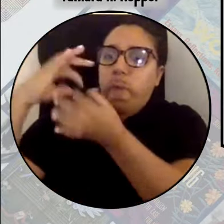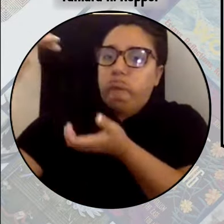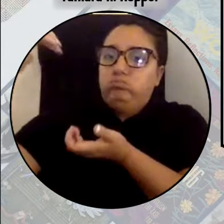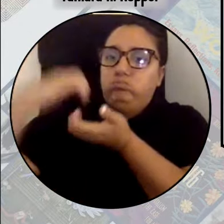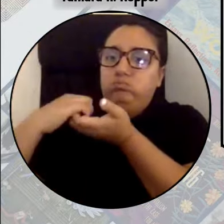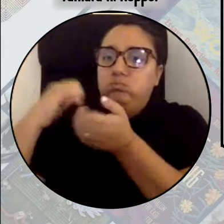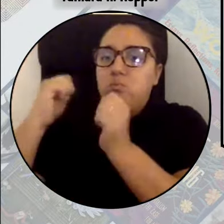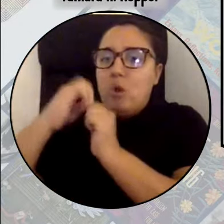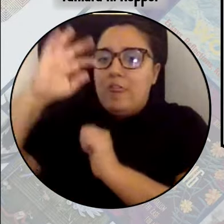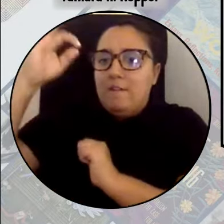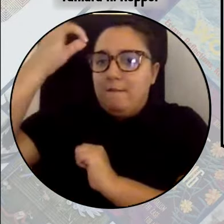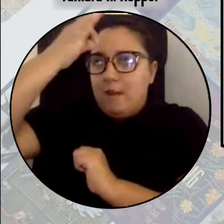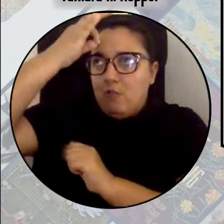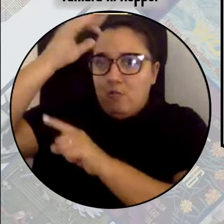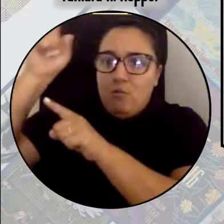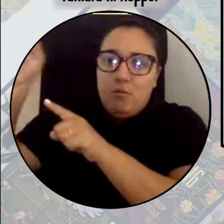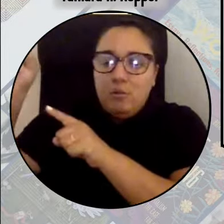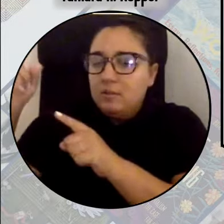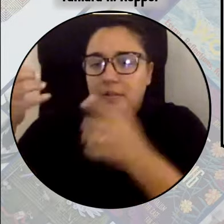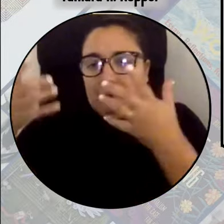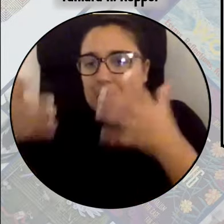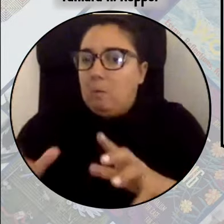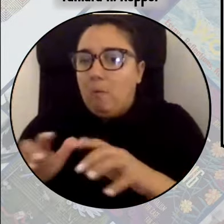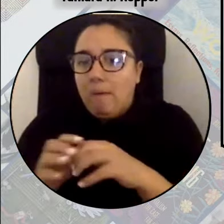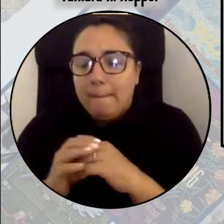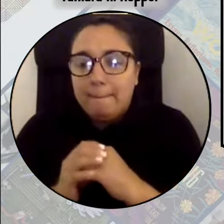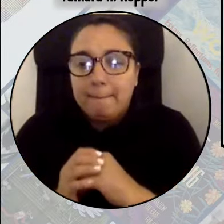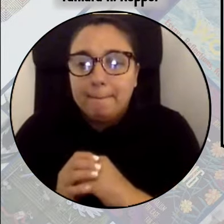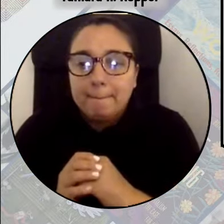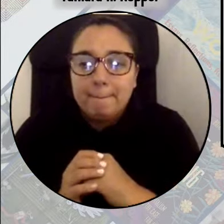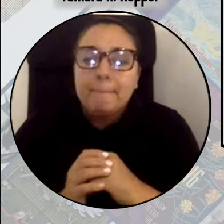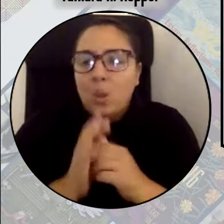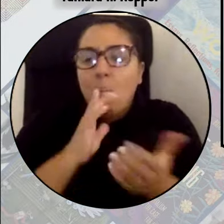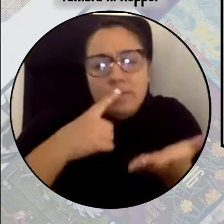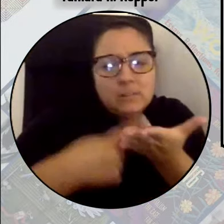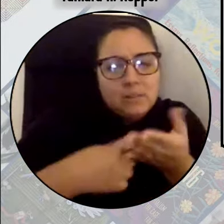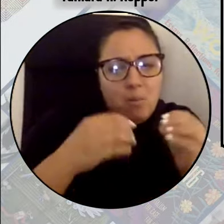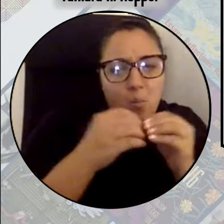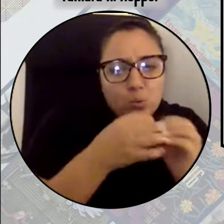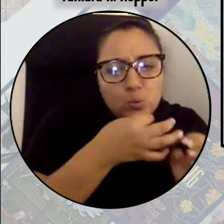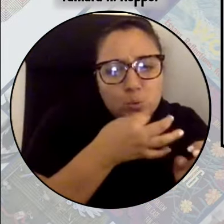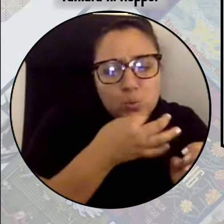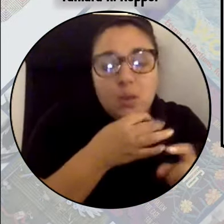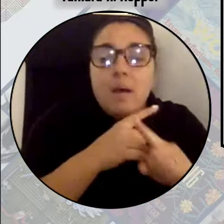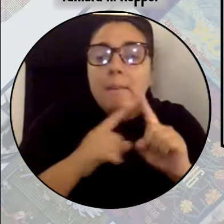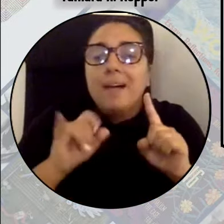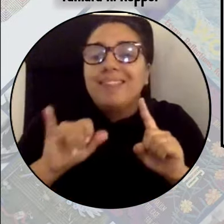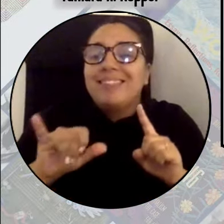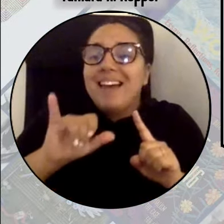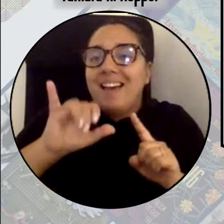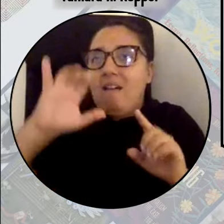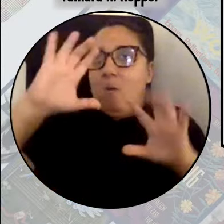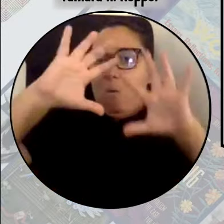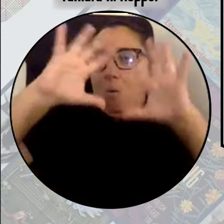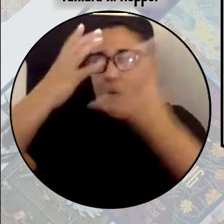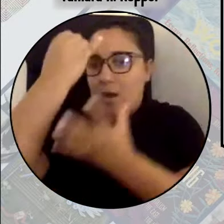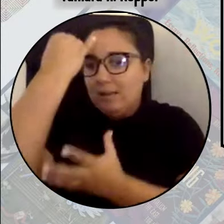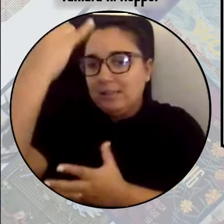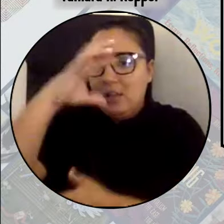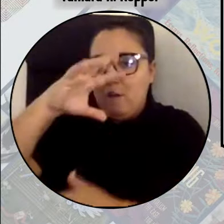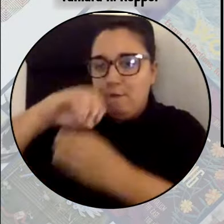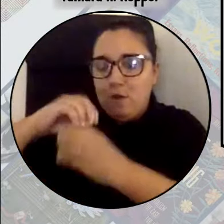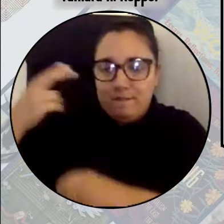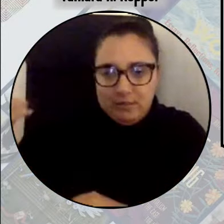more about that with sanctuary cities and secure communities and all this stuff next, but this is part of that history, okay? And